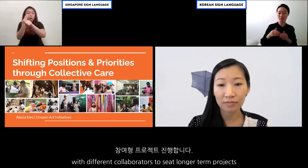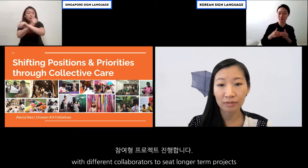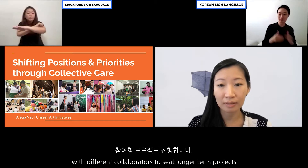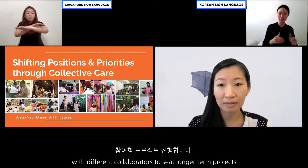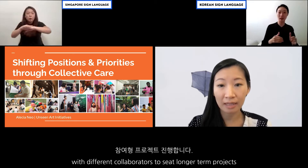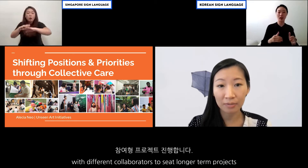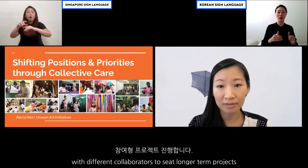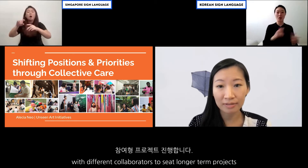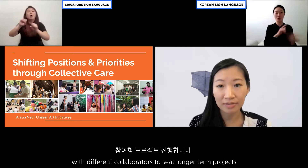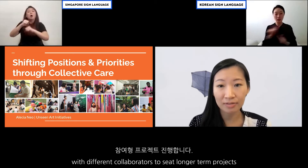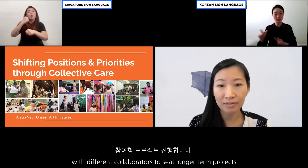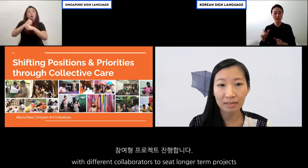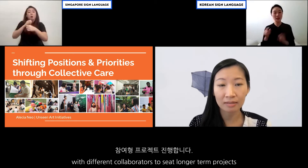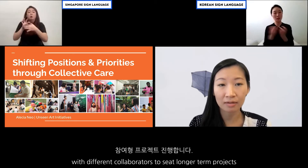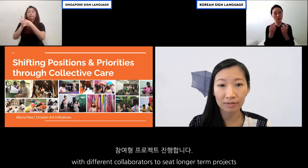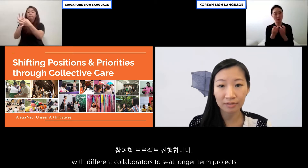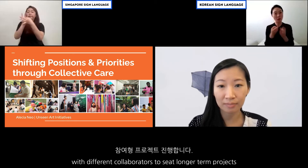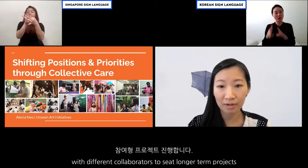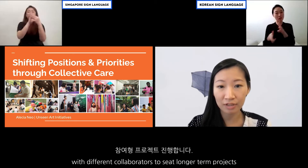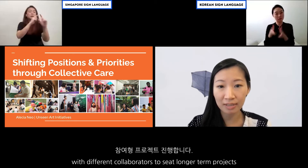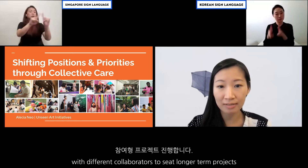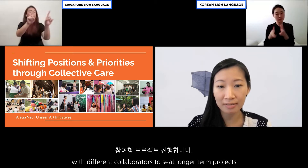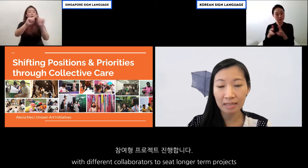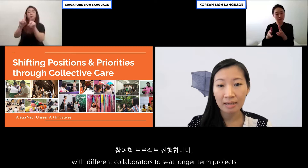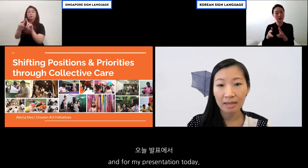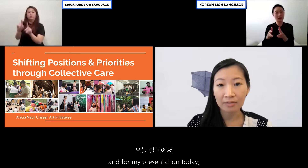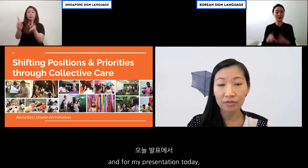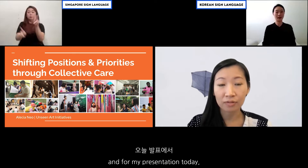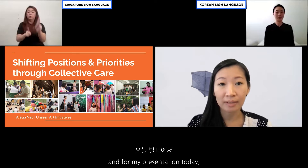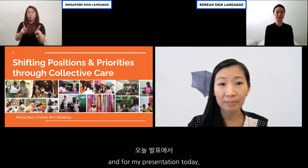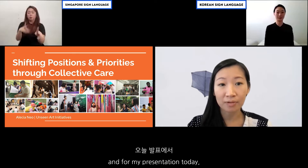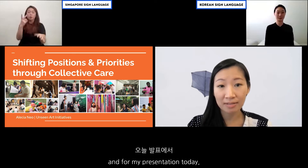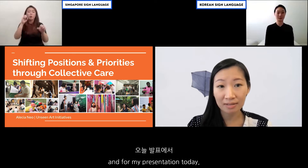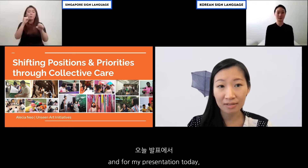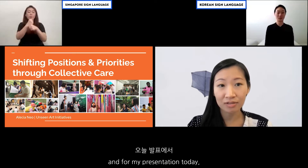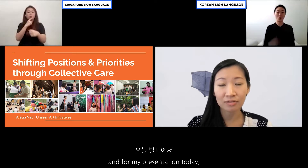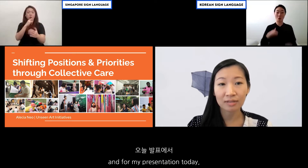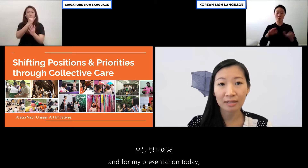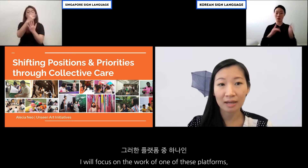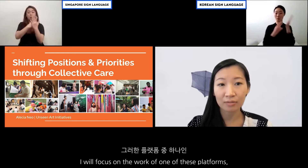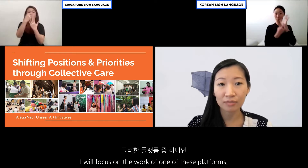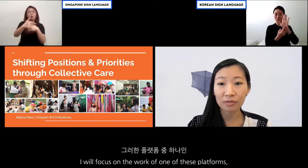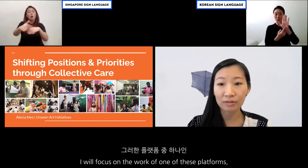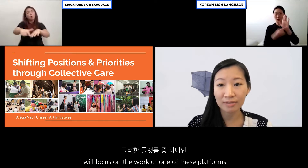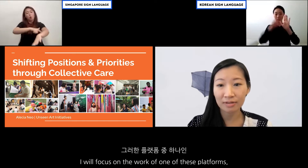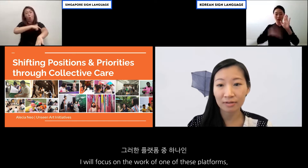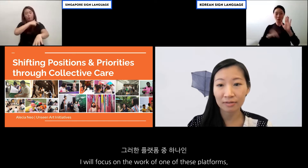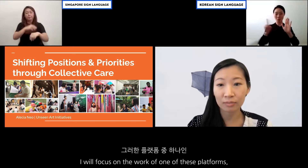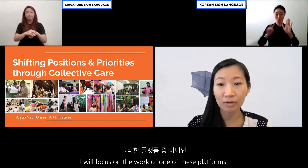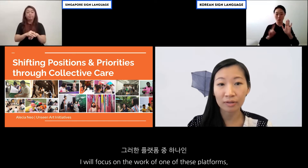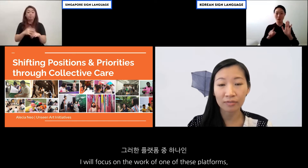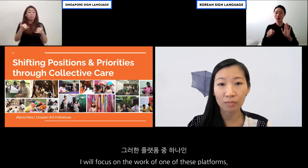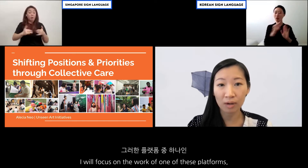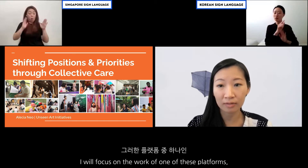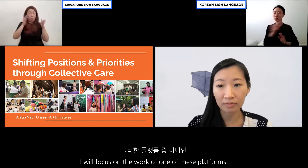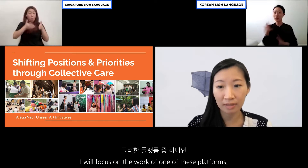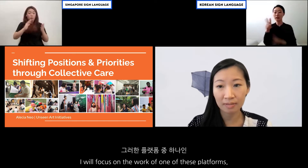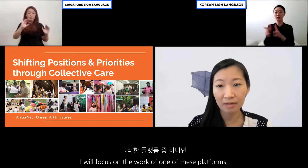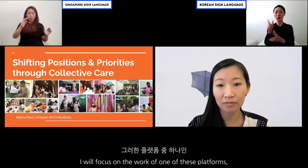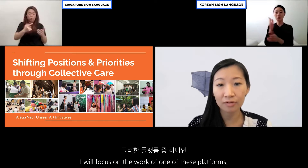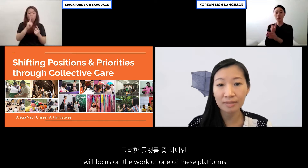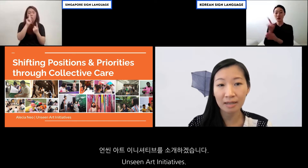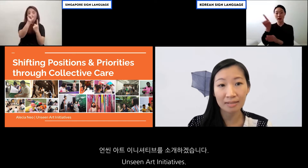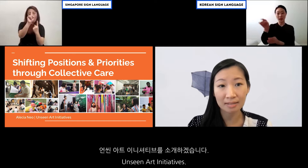with different collaborators to see longer term projects. And for my presentation today, I will focus on the work of one of